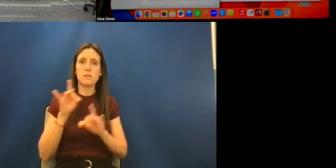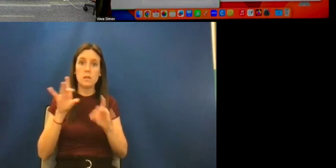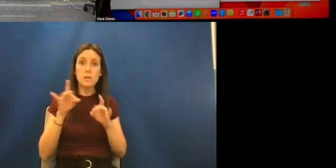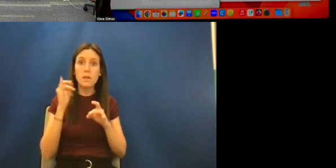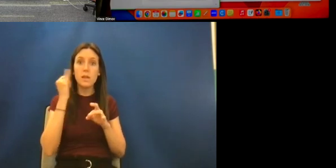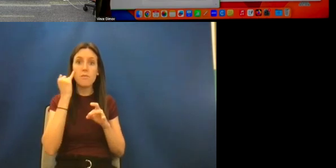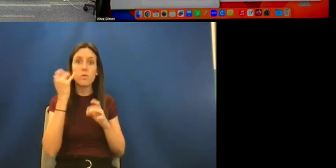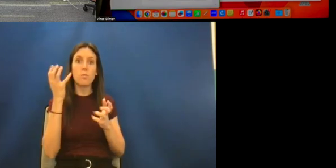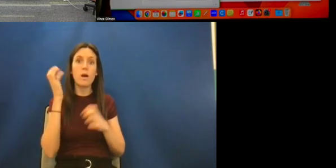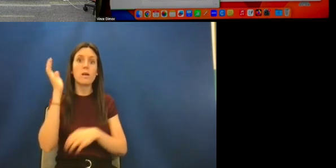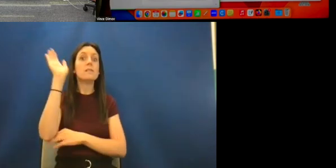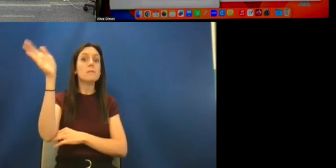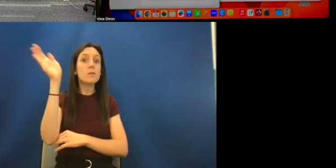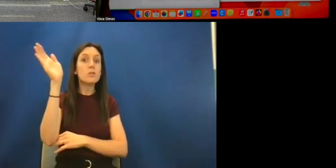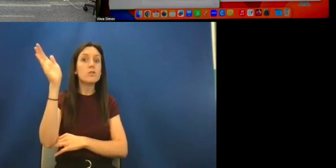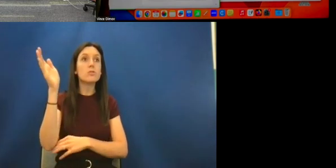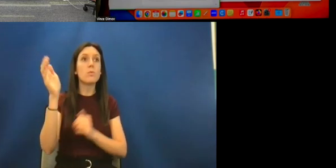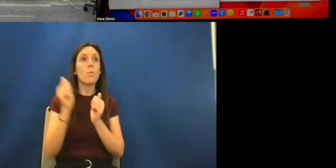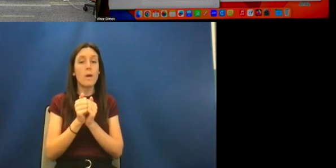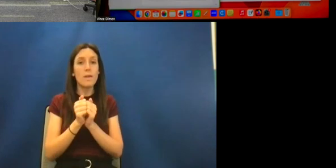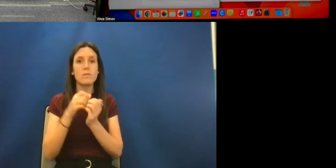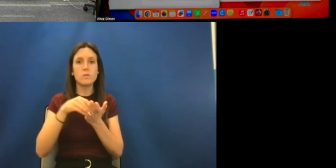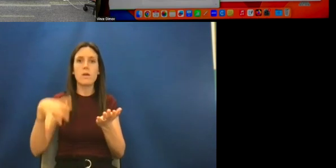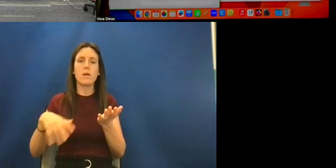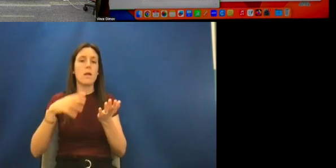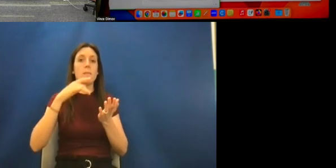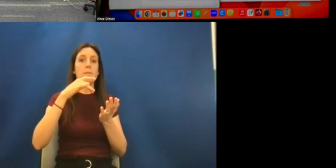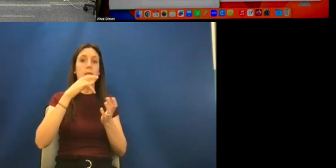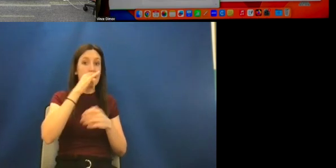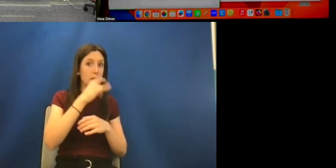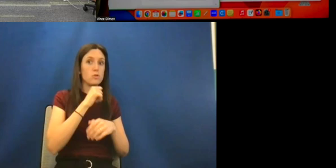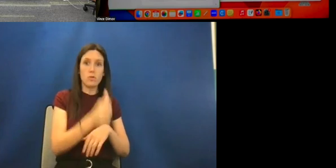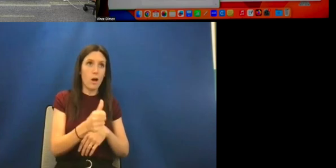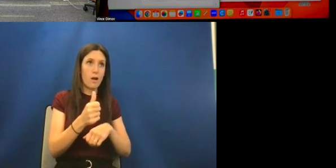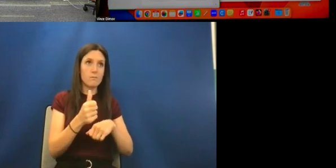a panel of speakers to talk to your students, right, then none of them are on screen, but your panel is.